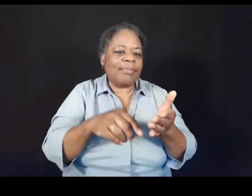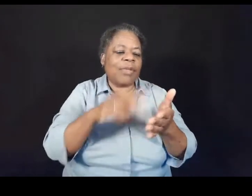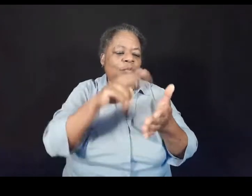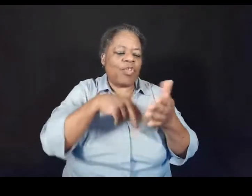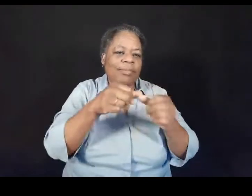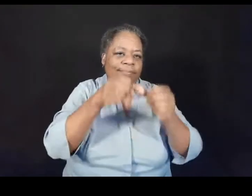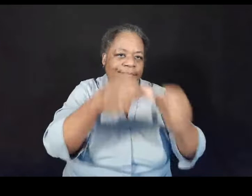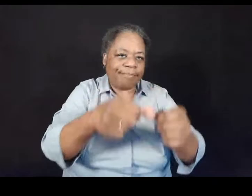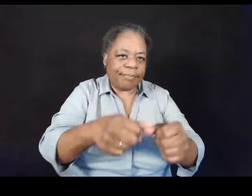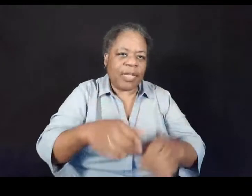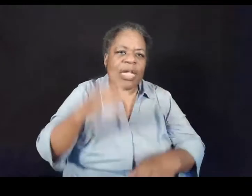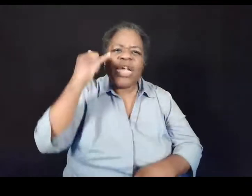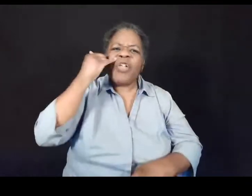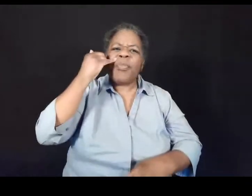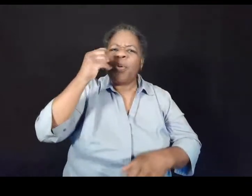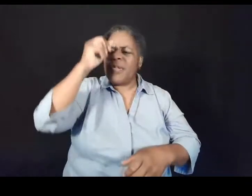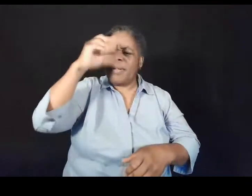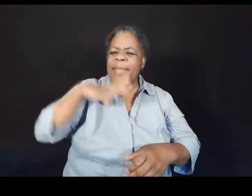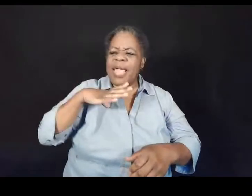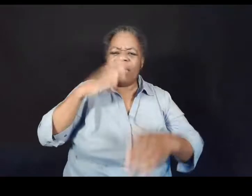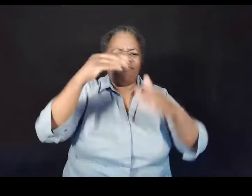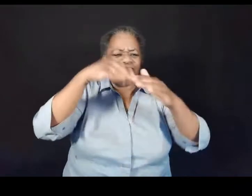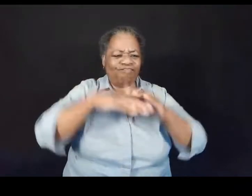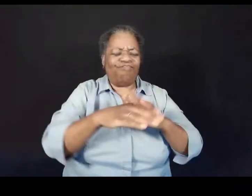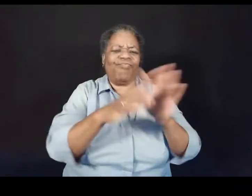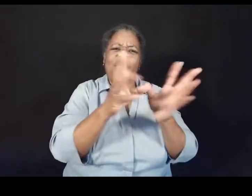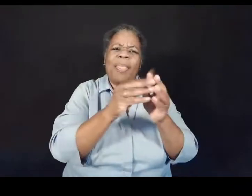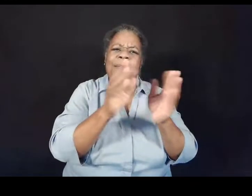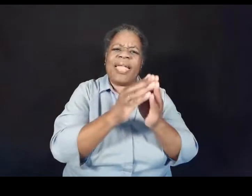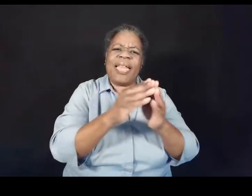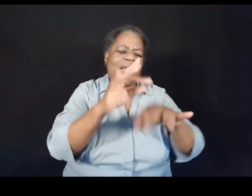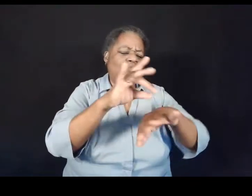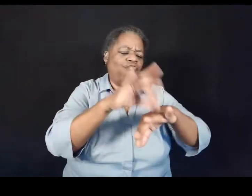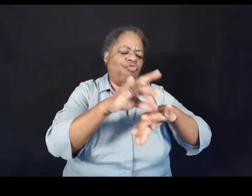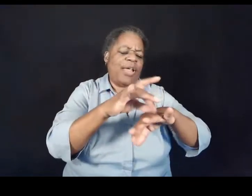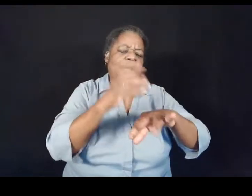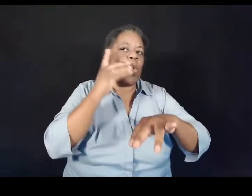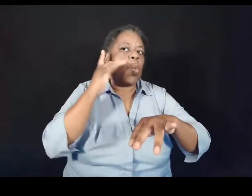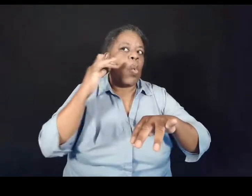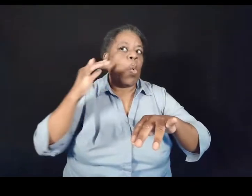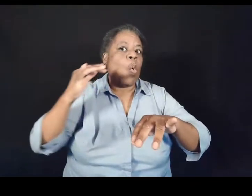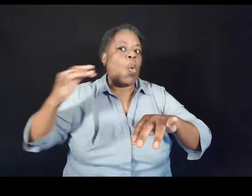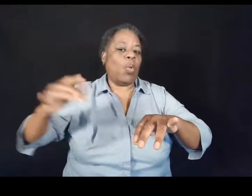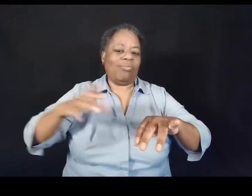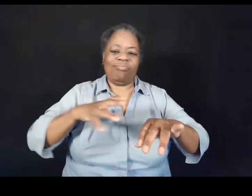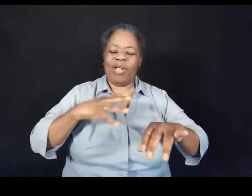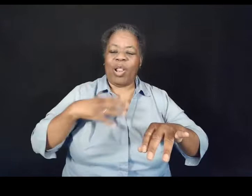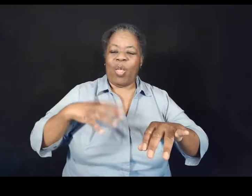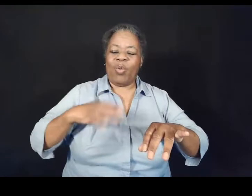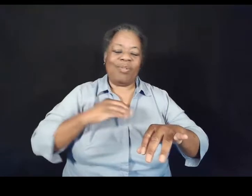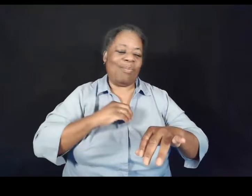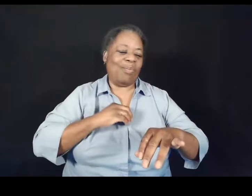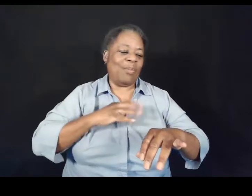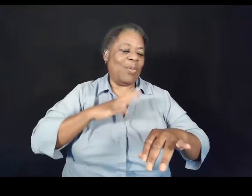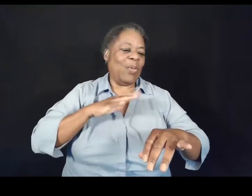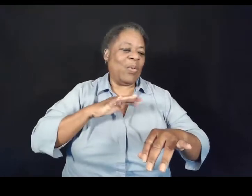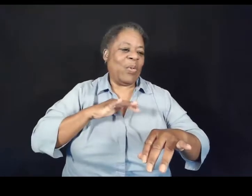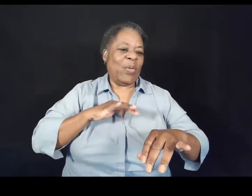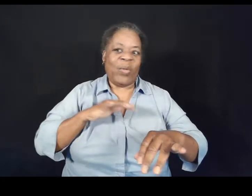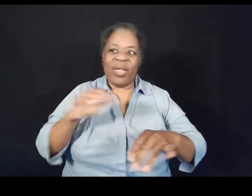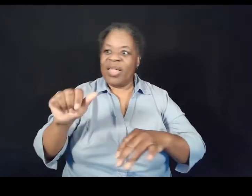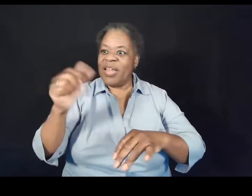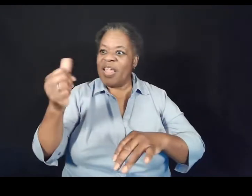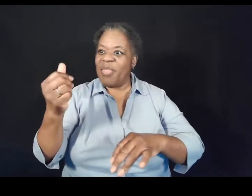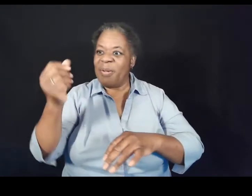"Suppose a man comes into your meeting wearing a gold ring and fine clothes, and a poor man in filthy clothes also comes in. If you show